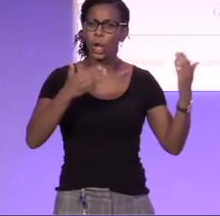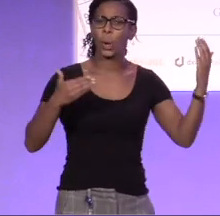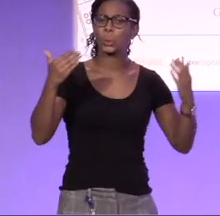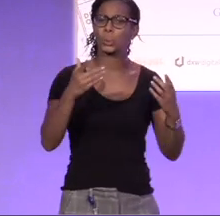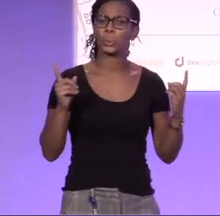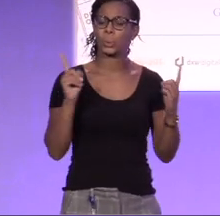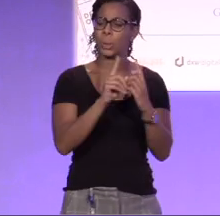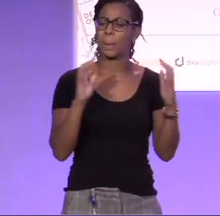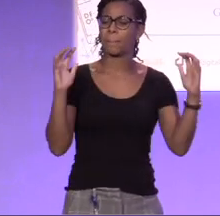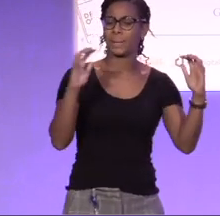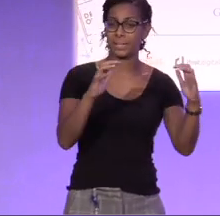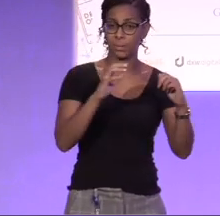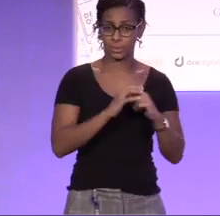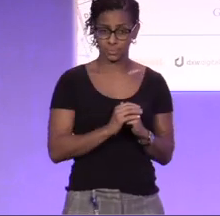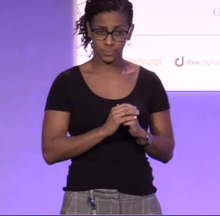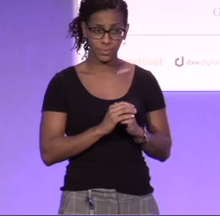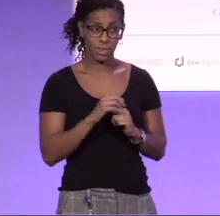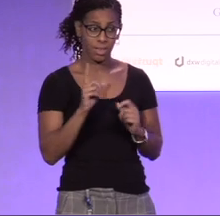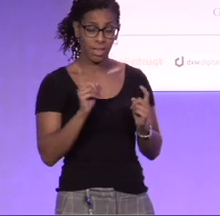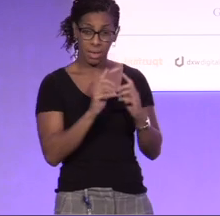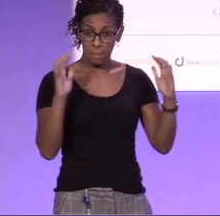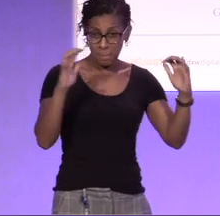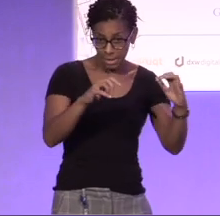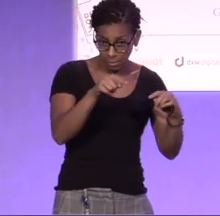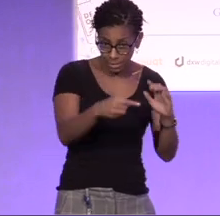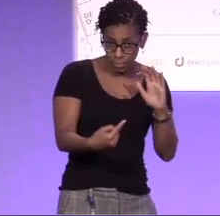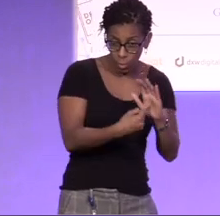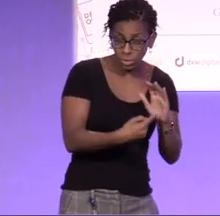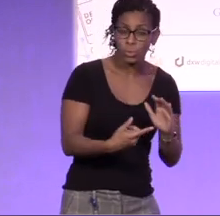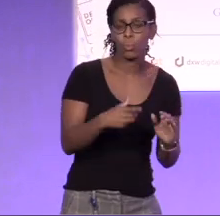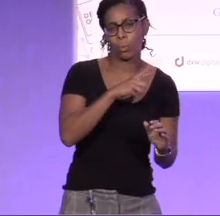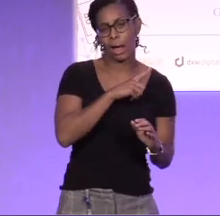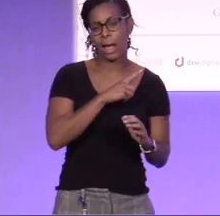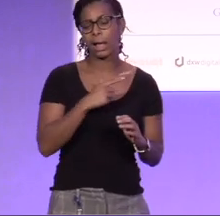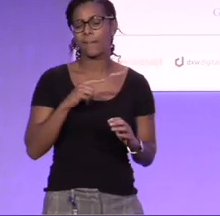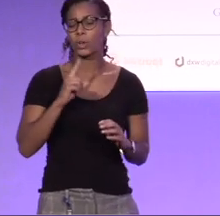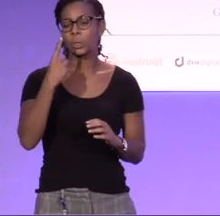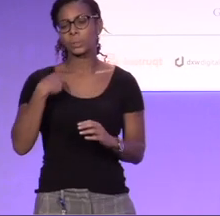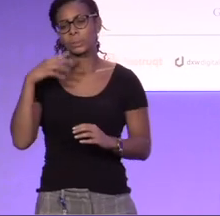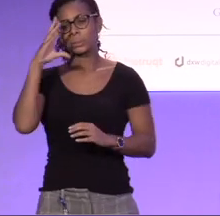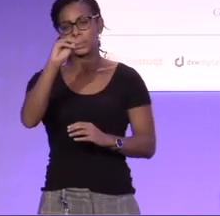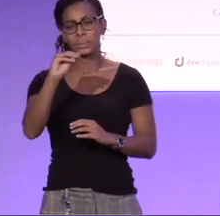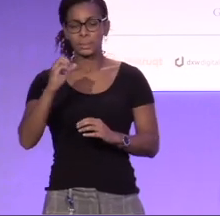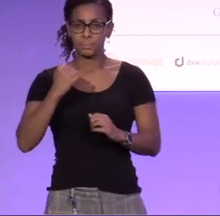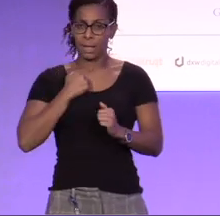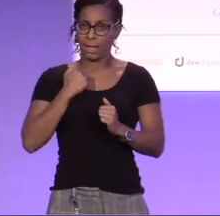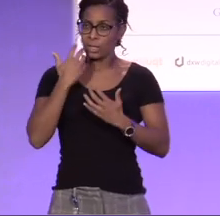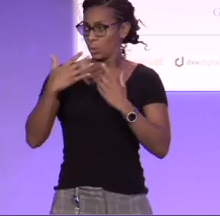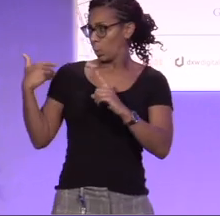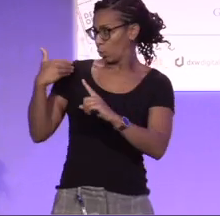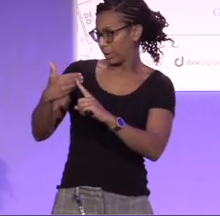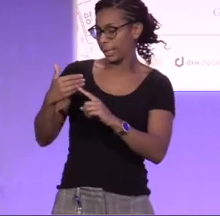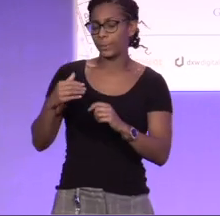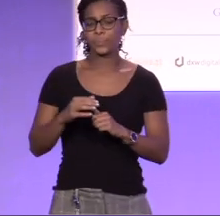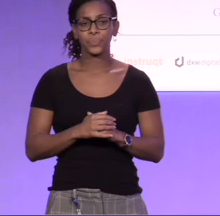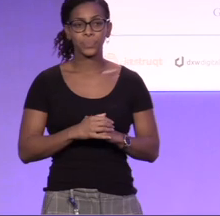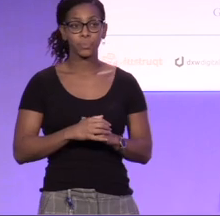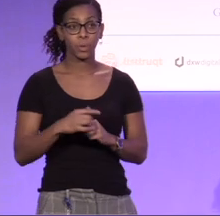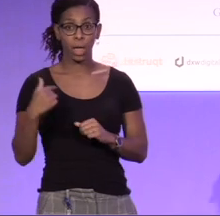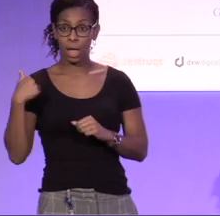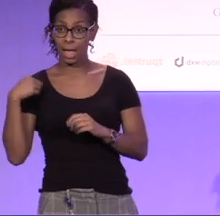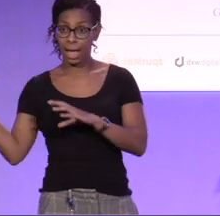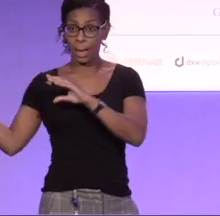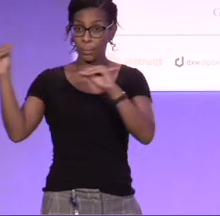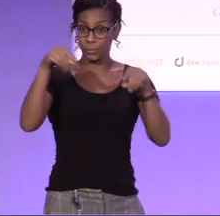why Meetup Mates is so important to us, I have to give you a bit of backstory about my journey. So I moved here about 3 years